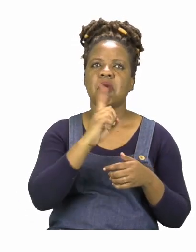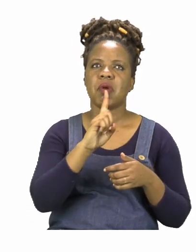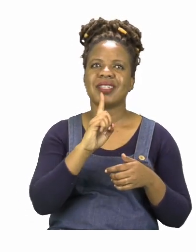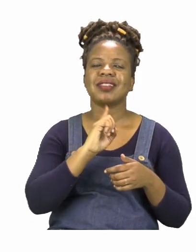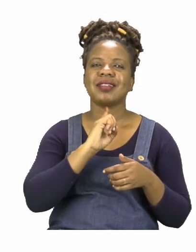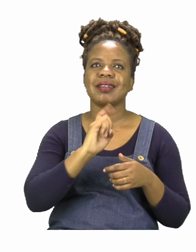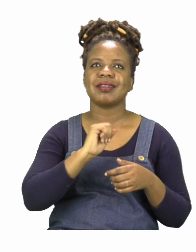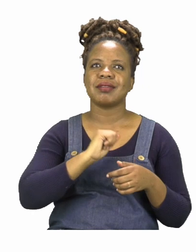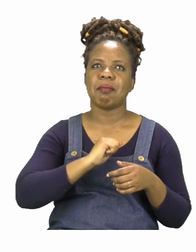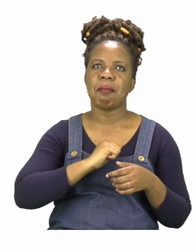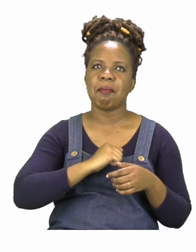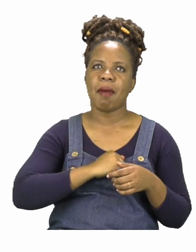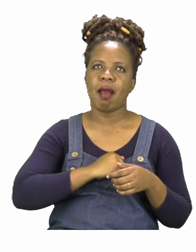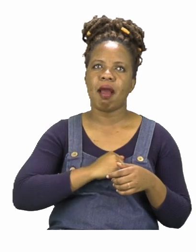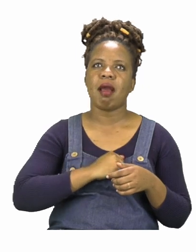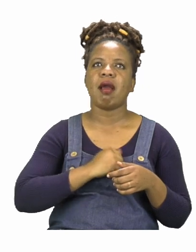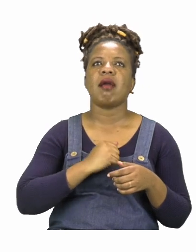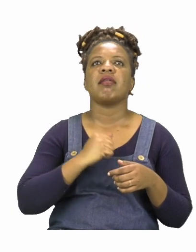color?